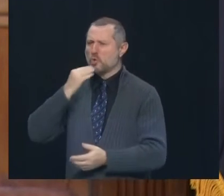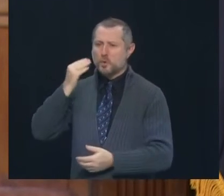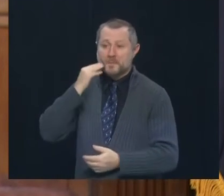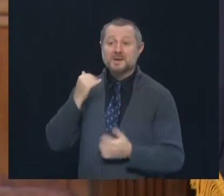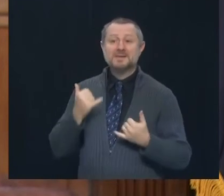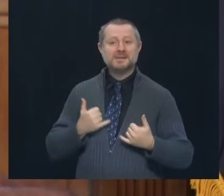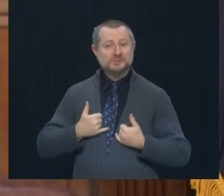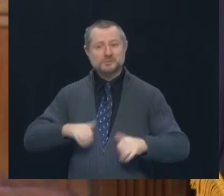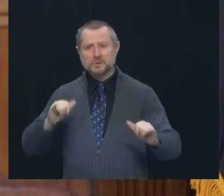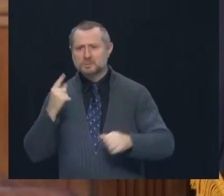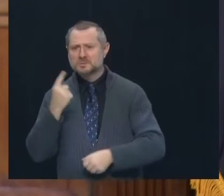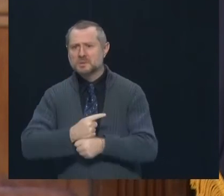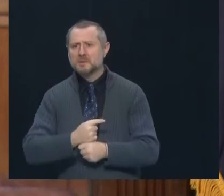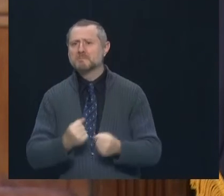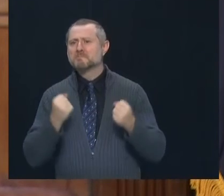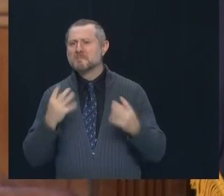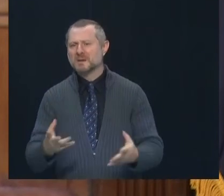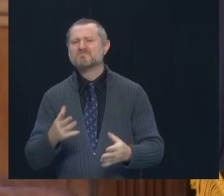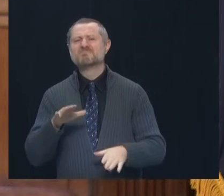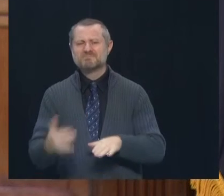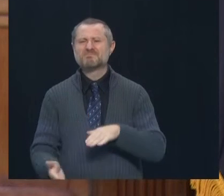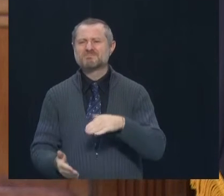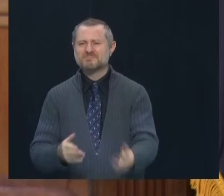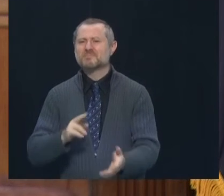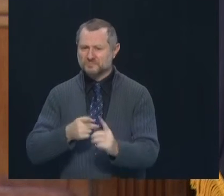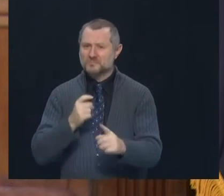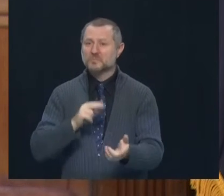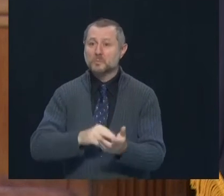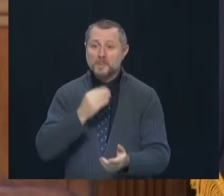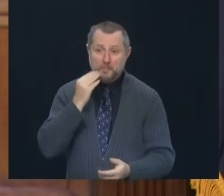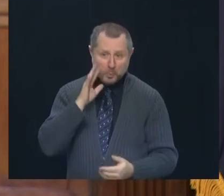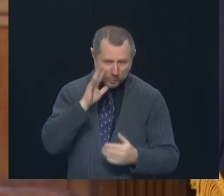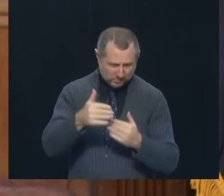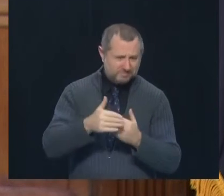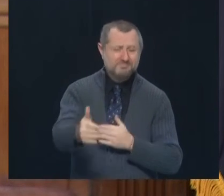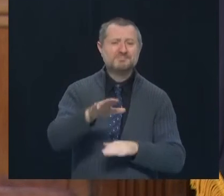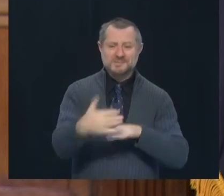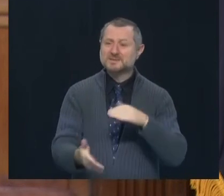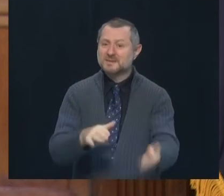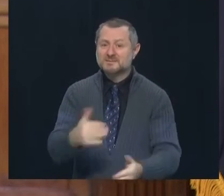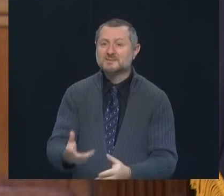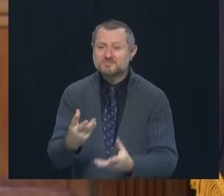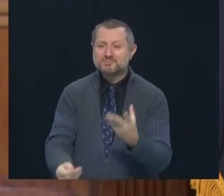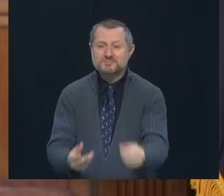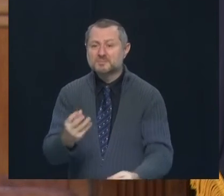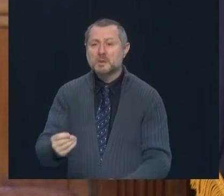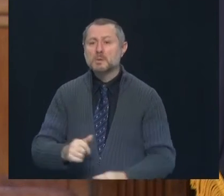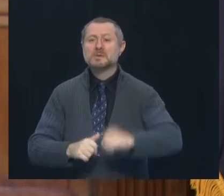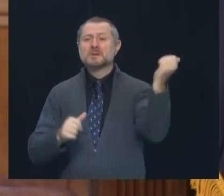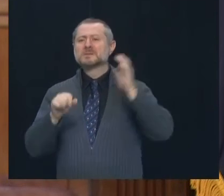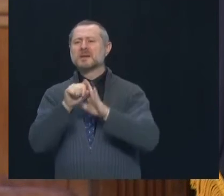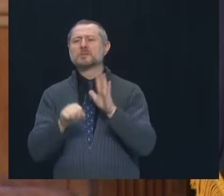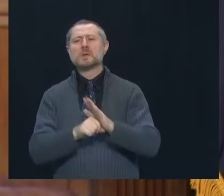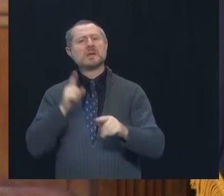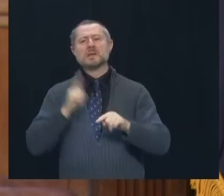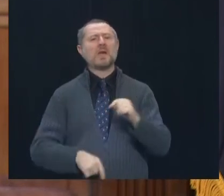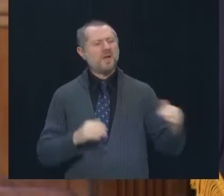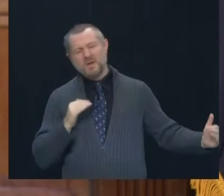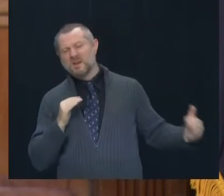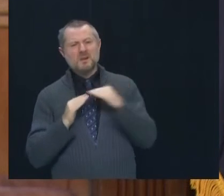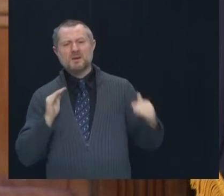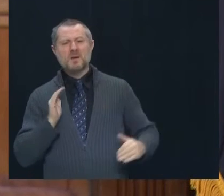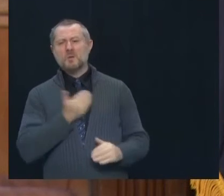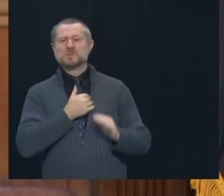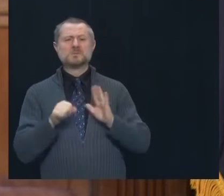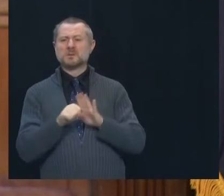people will die in nursing homes. No state is doing more than this state is doing. And you can't get past the